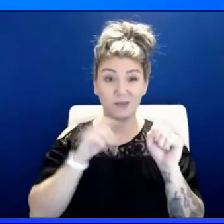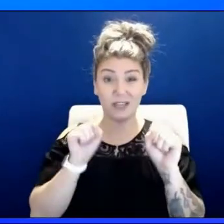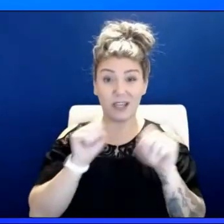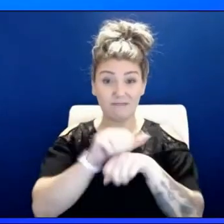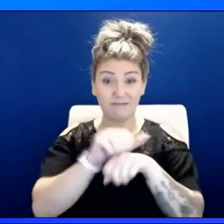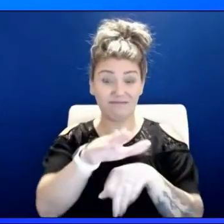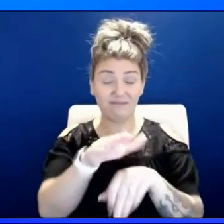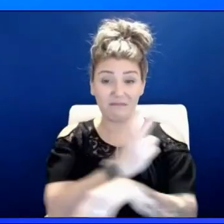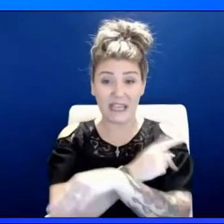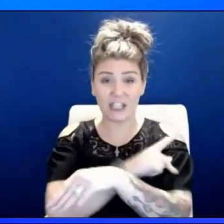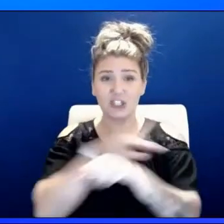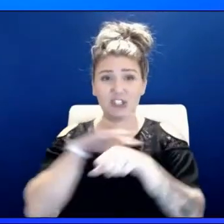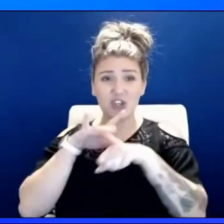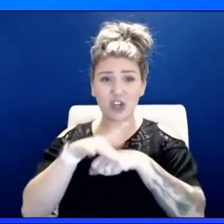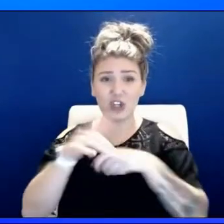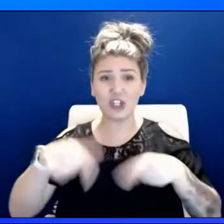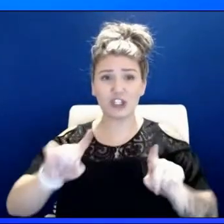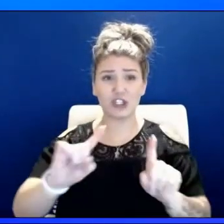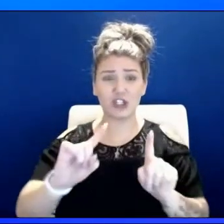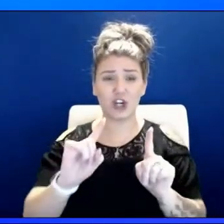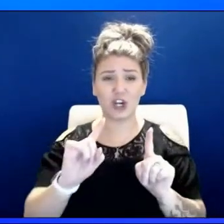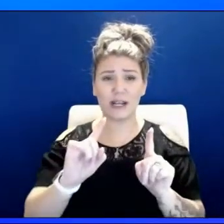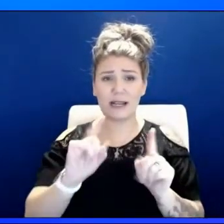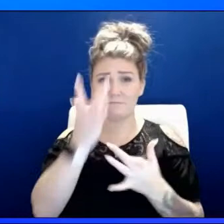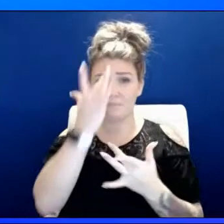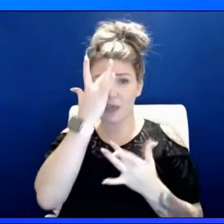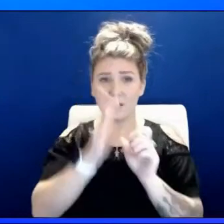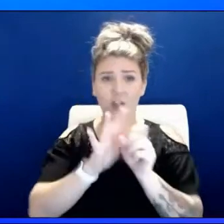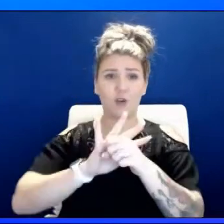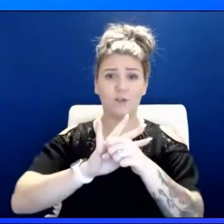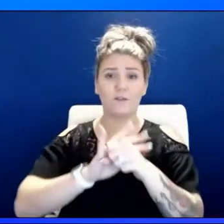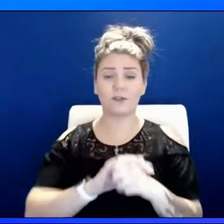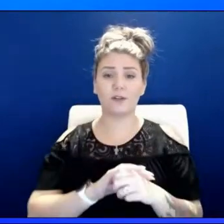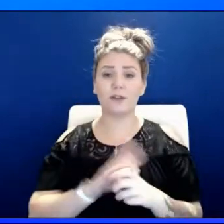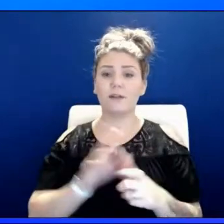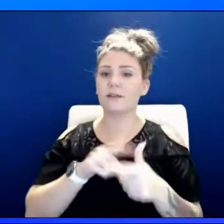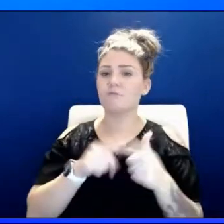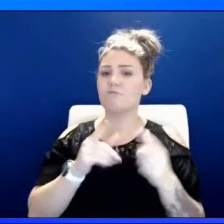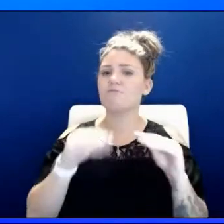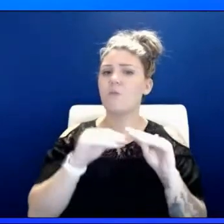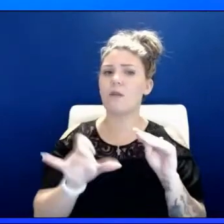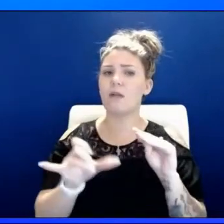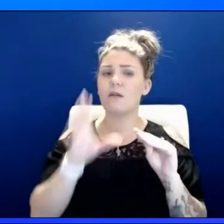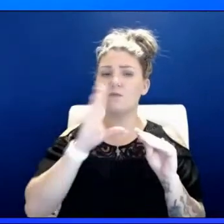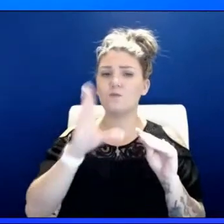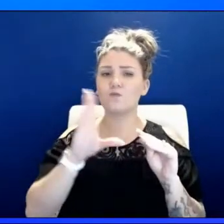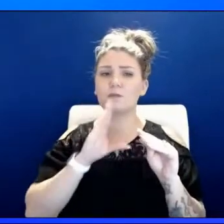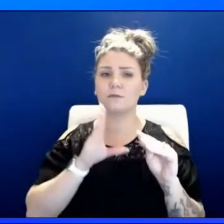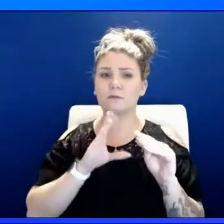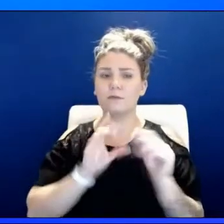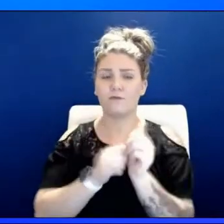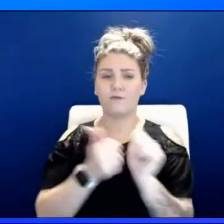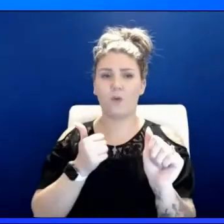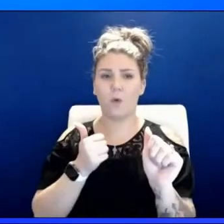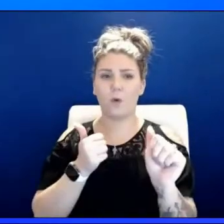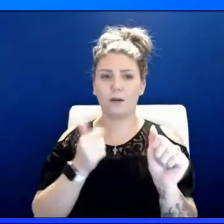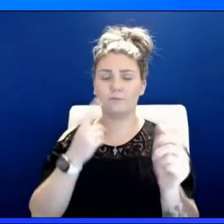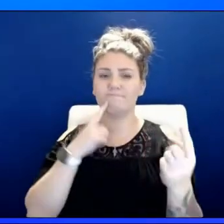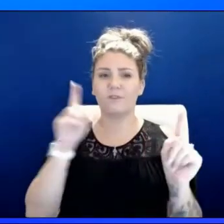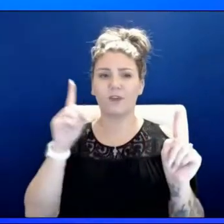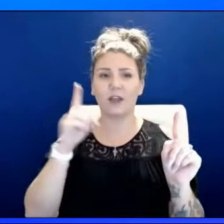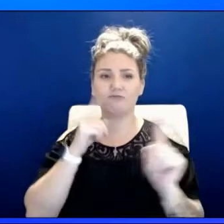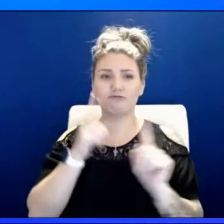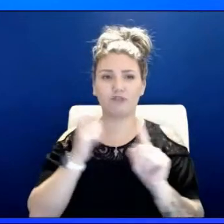their onset of symptoms, then the more likely it's going to avoid those effects of progression leading